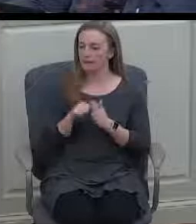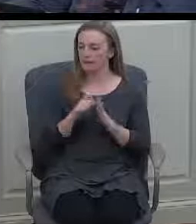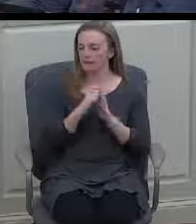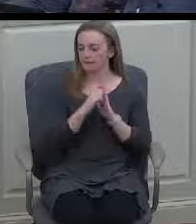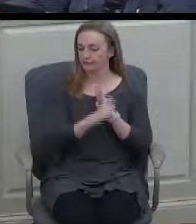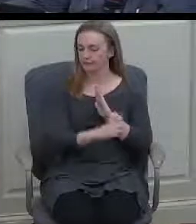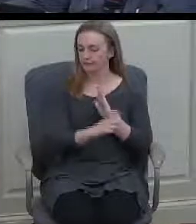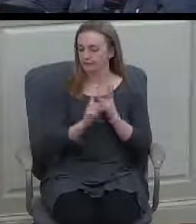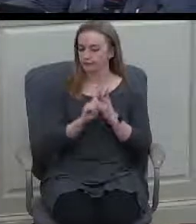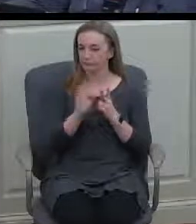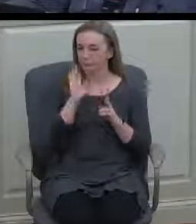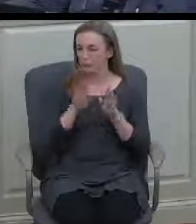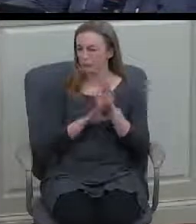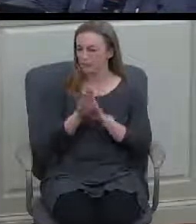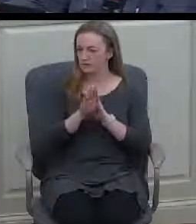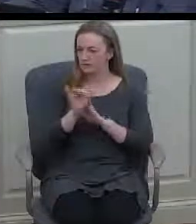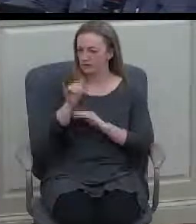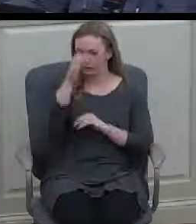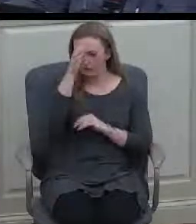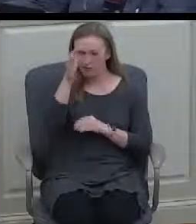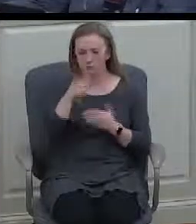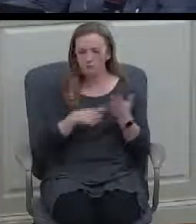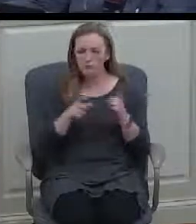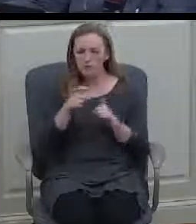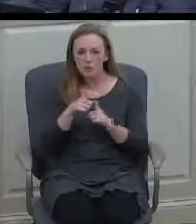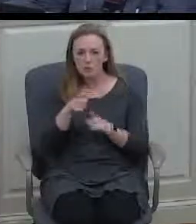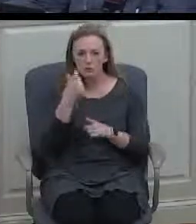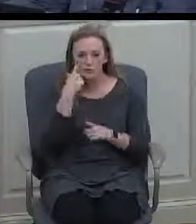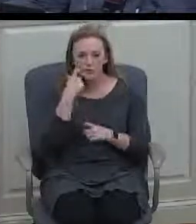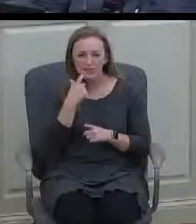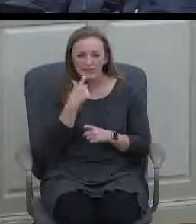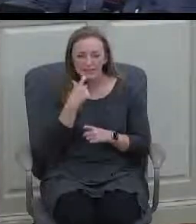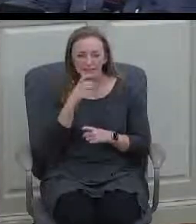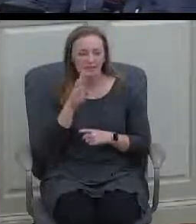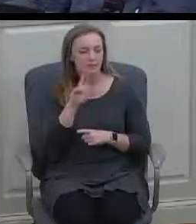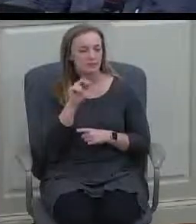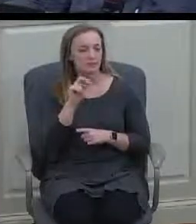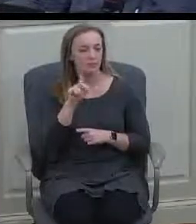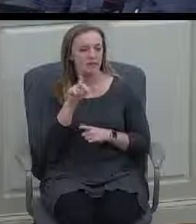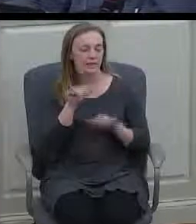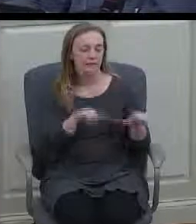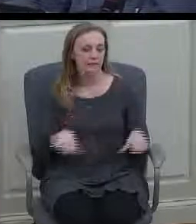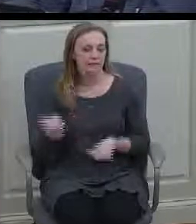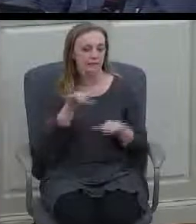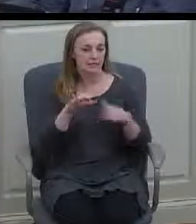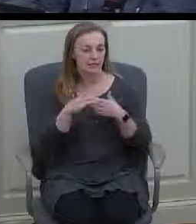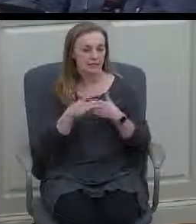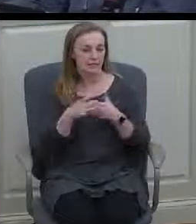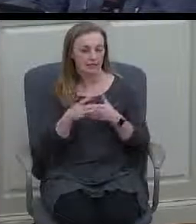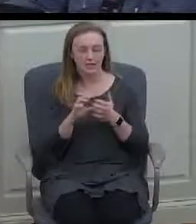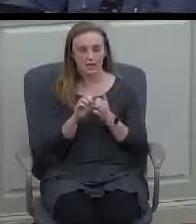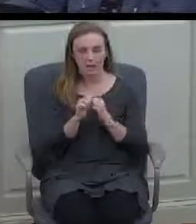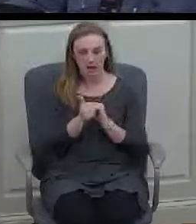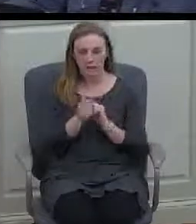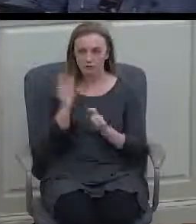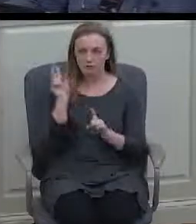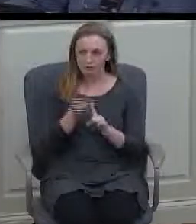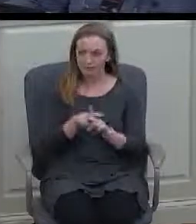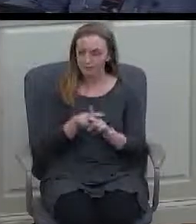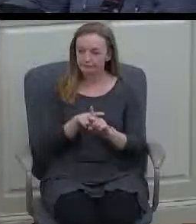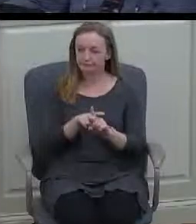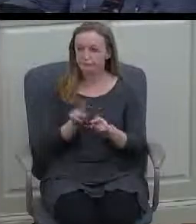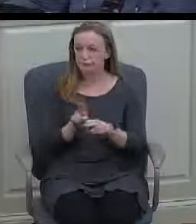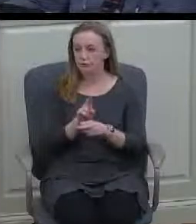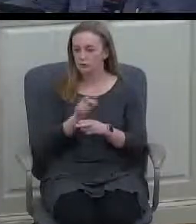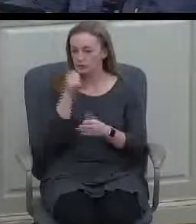concepts. What word did you just call the? Brand standards guide? Yeah, your brand standards guide. Yeah. How to implement it on letterhead